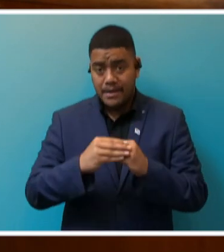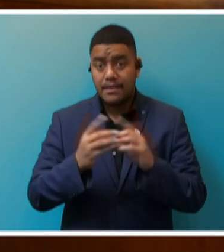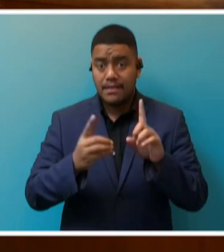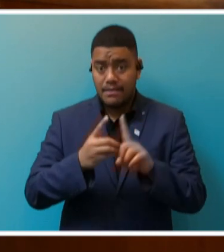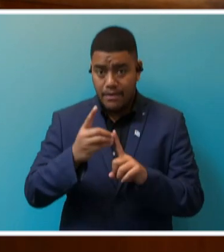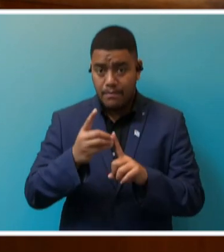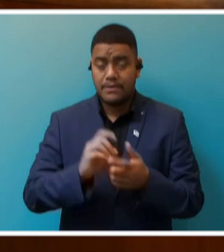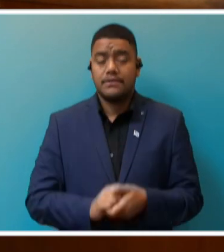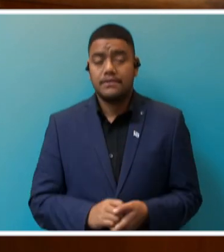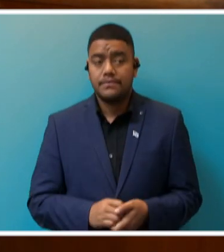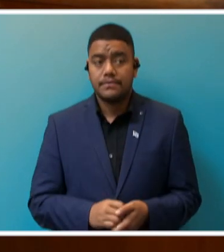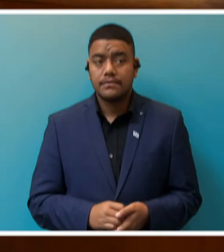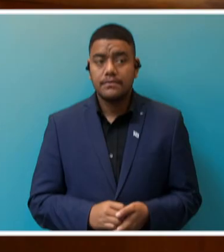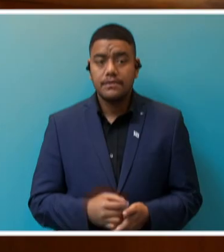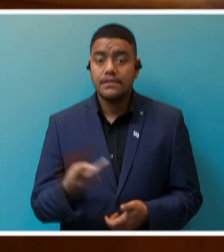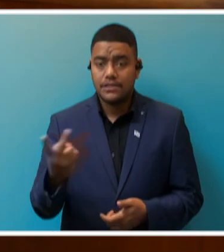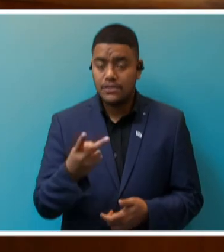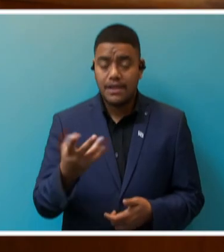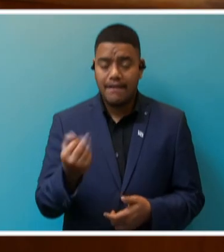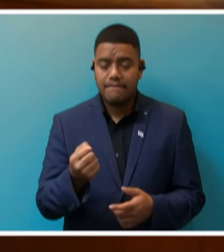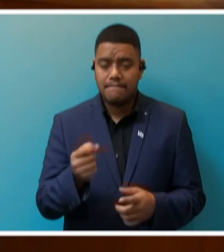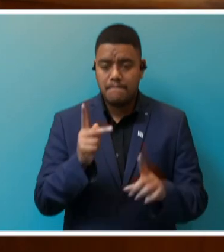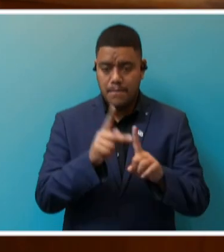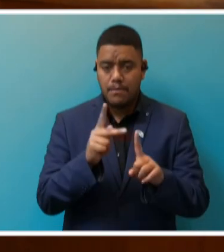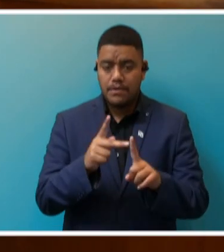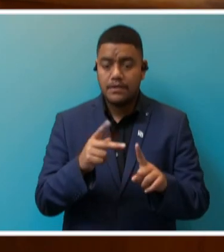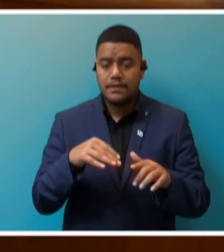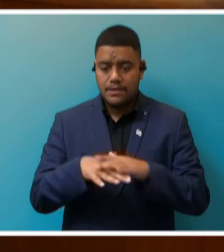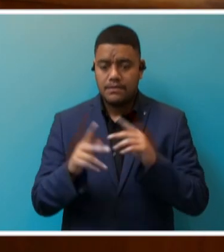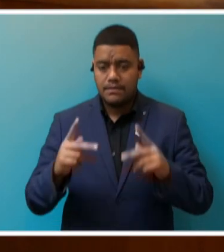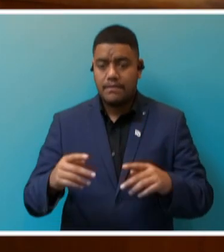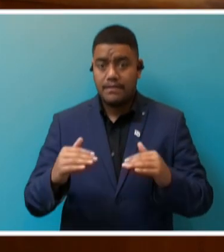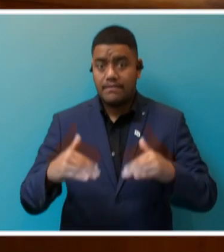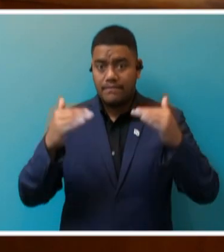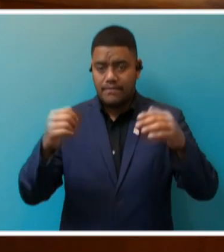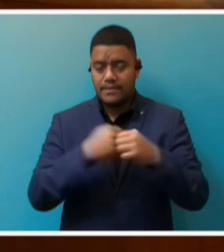each serve distinct purposes in advancing our region's development.